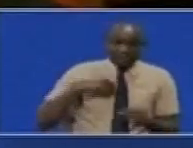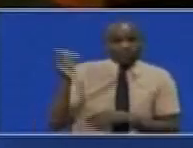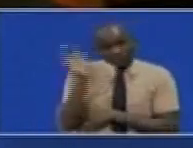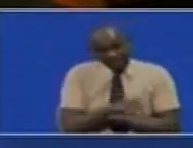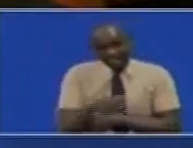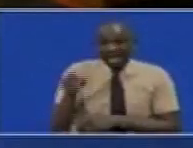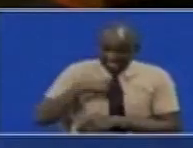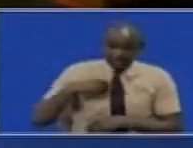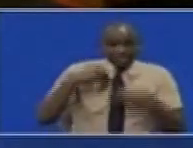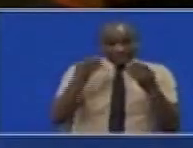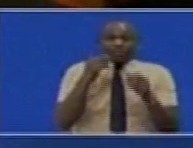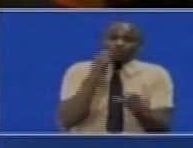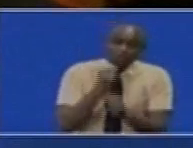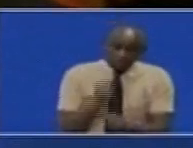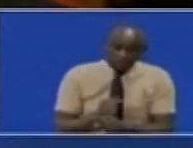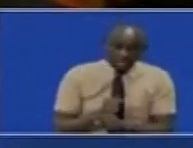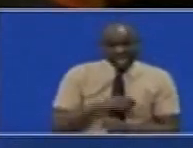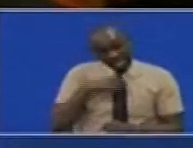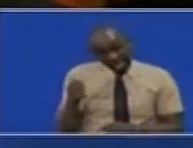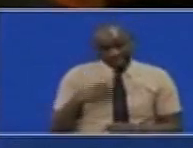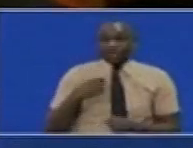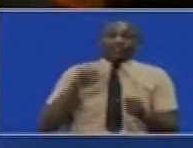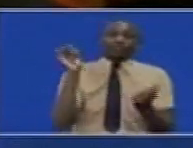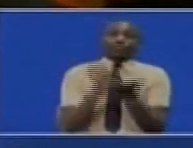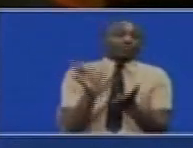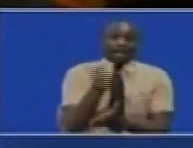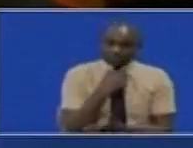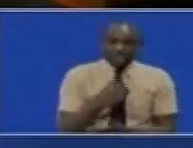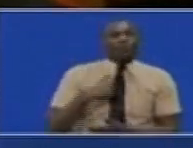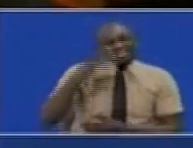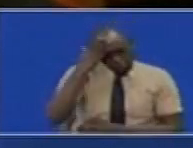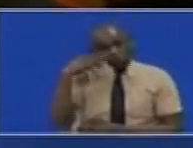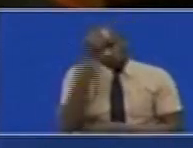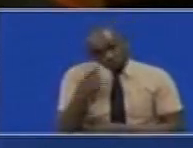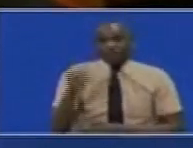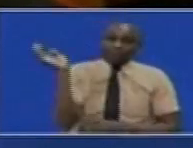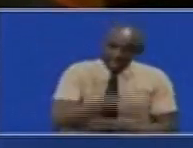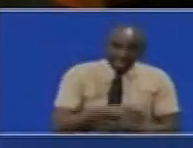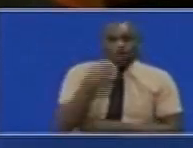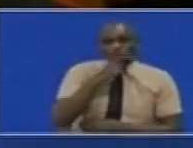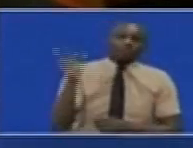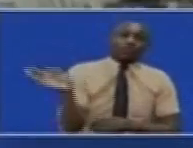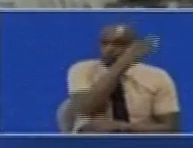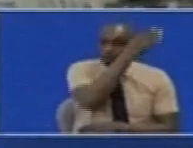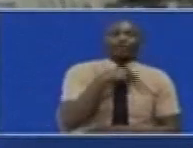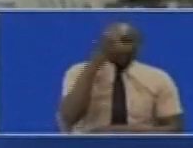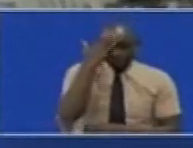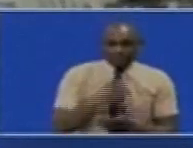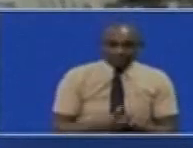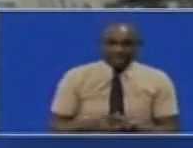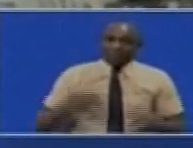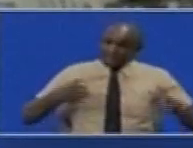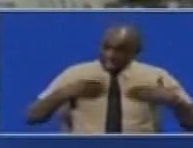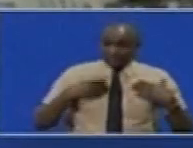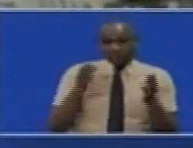ndio tunawapea kazi na sisi wengine tutawafuta. Hata tunajua ya kina nani watarudi na kina nani wataenda. I'm happy with